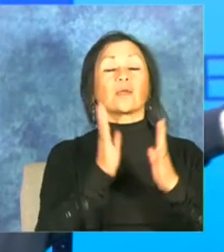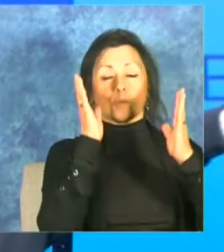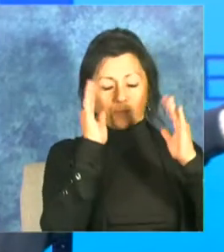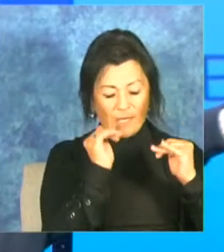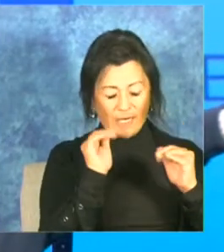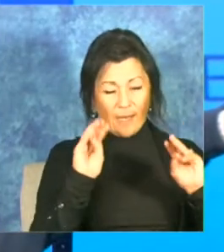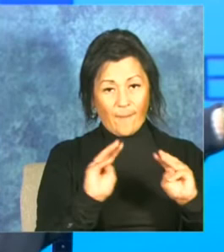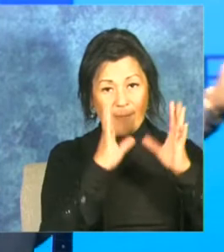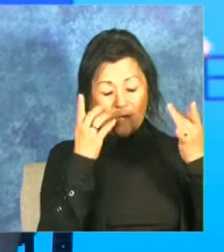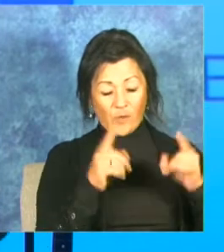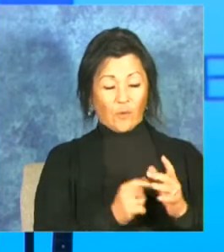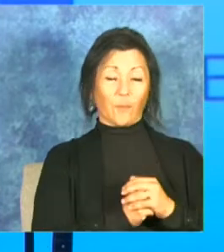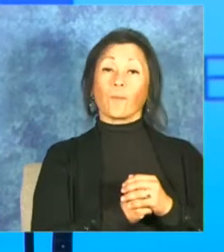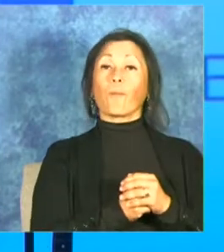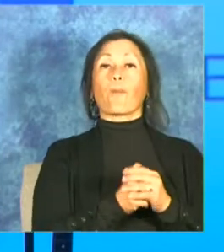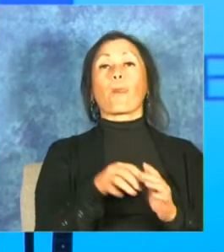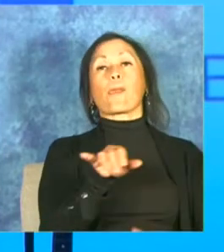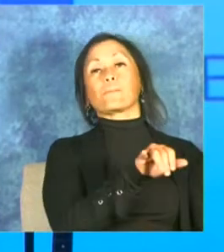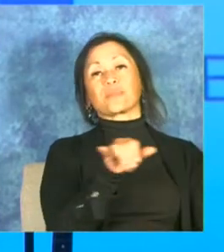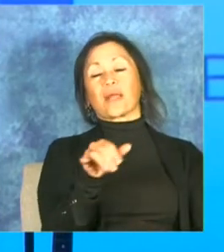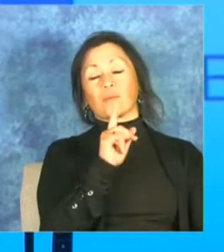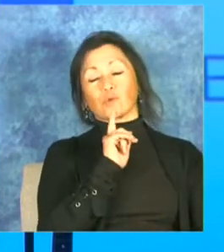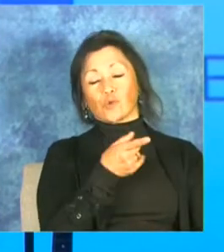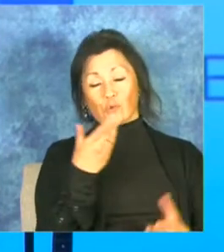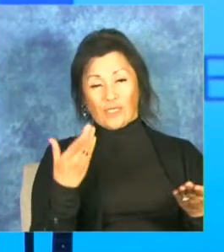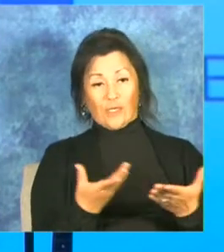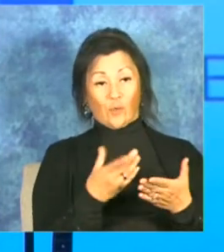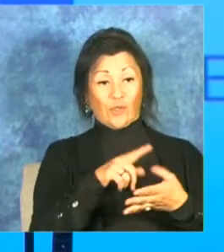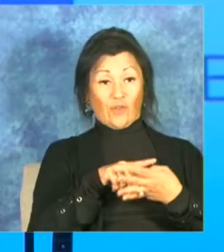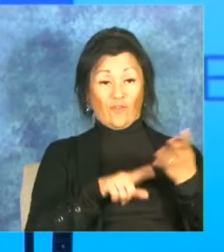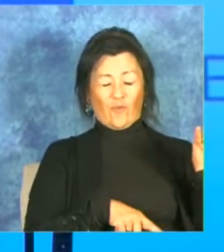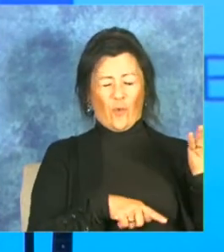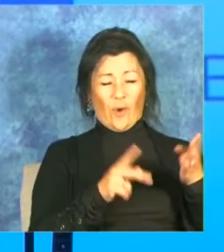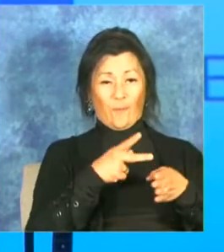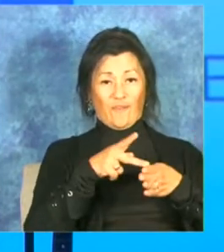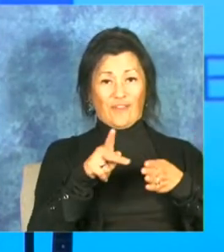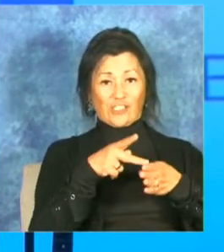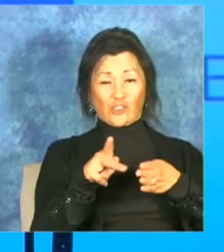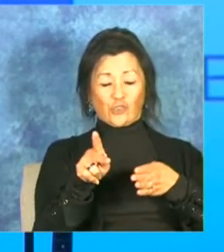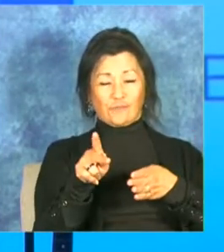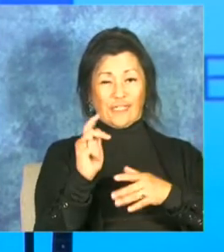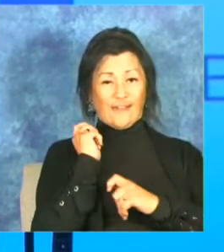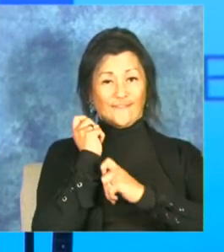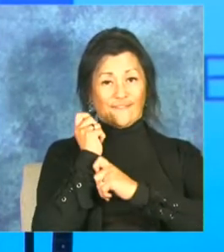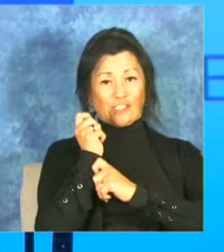miracle. And the same thing is true here with these four professional fishermen.